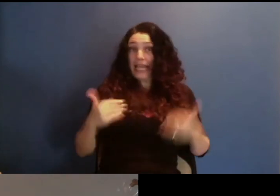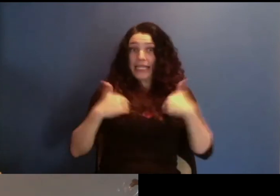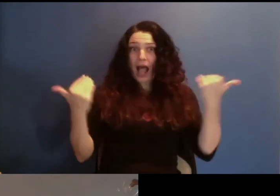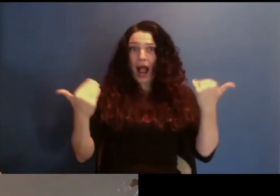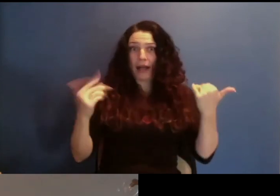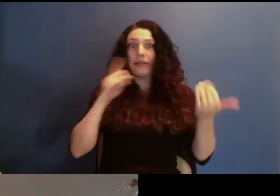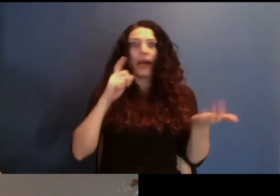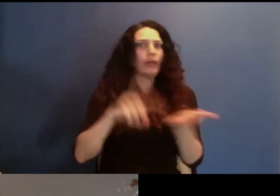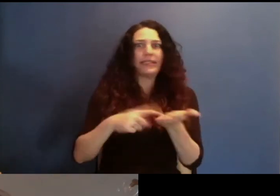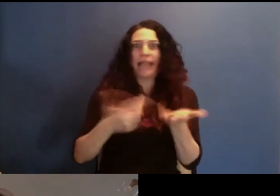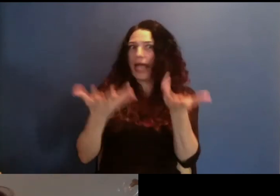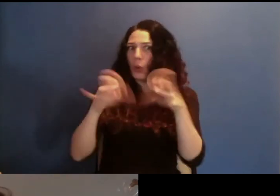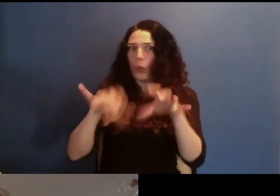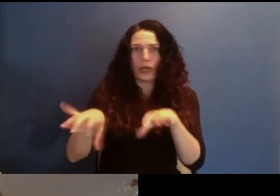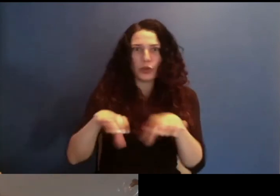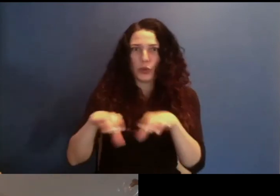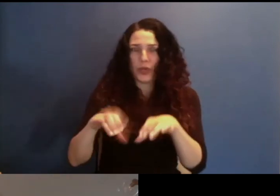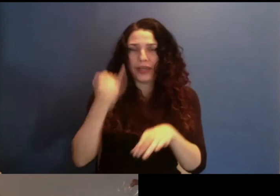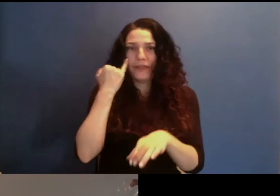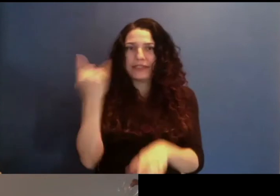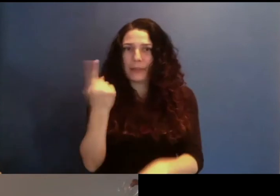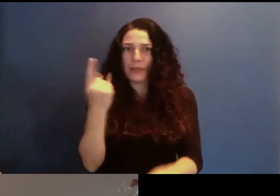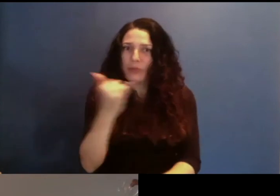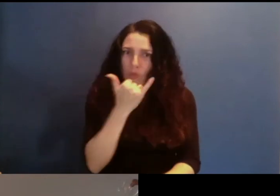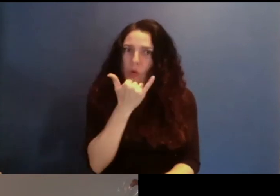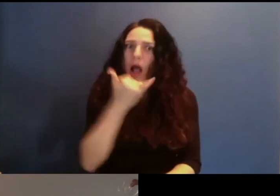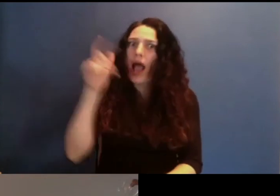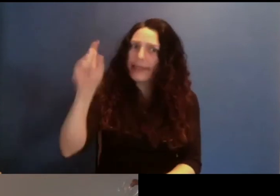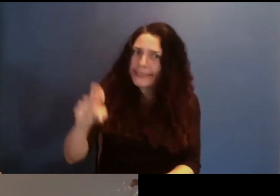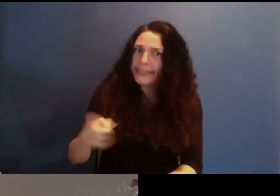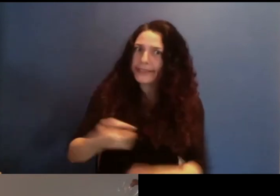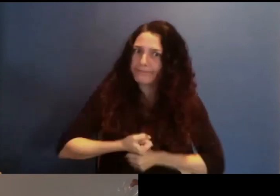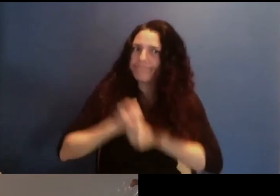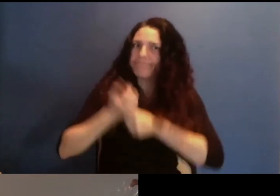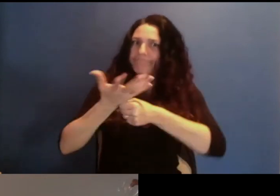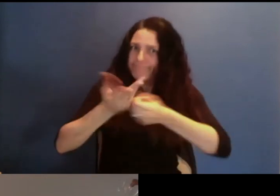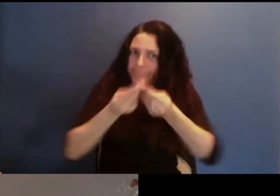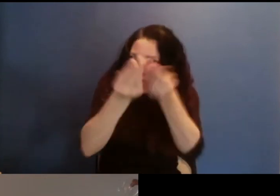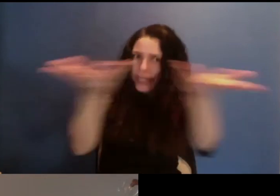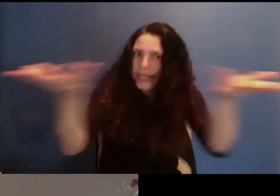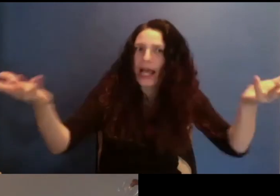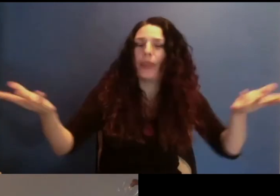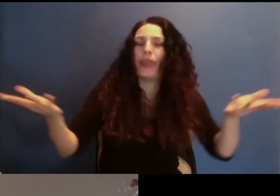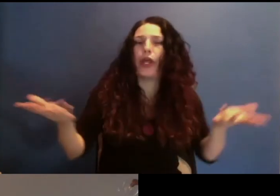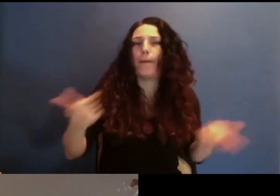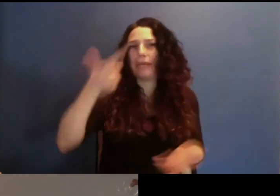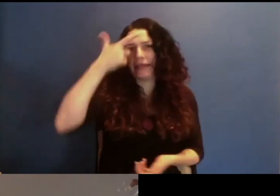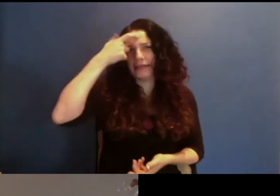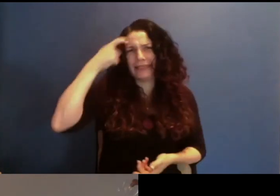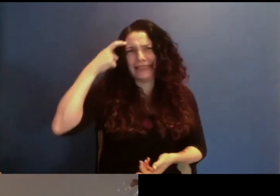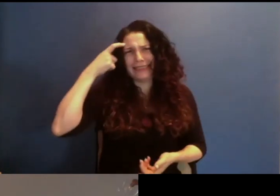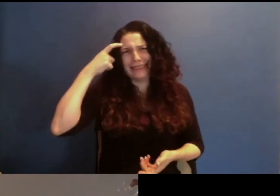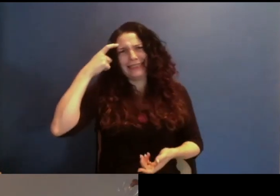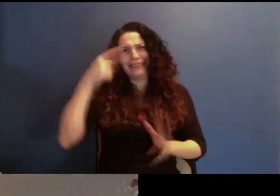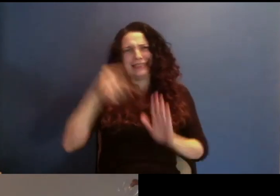is wrong or something is amiss, I need to get it out there. You know, again, stigma like survives and thrives